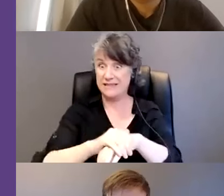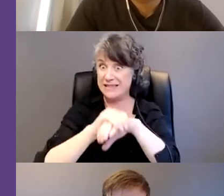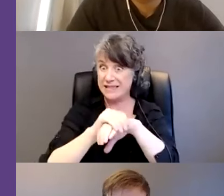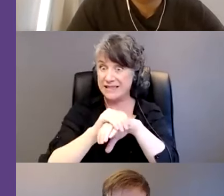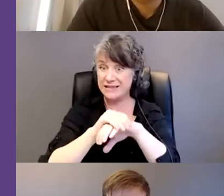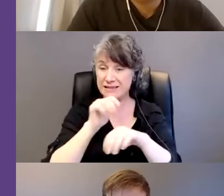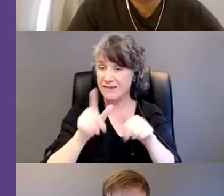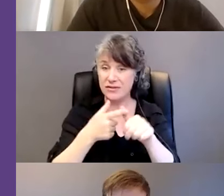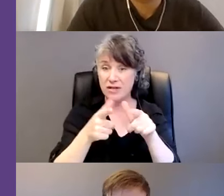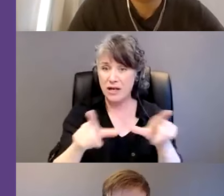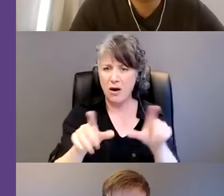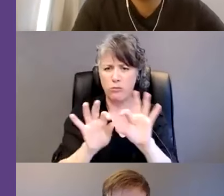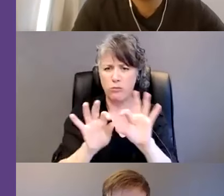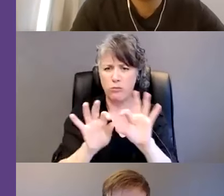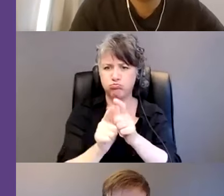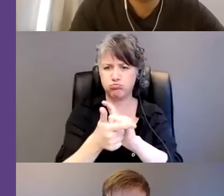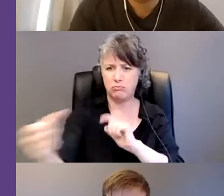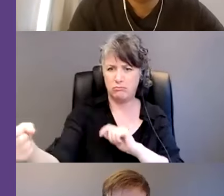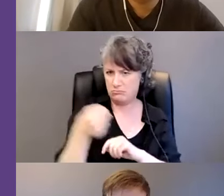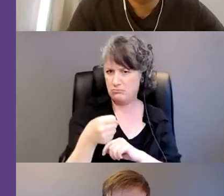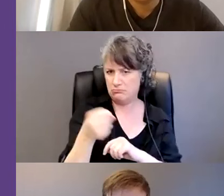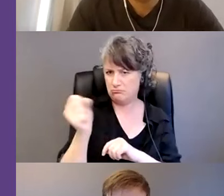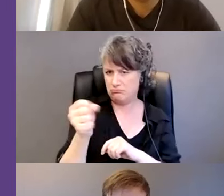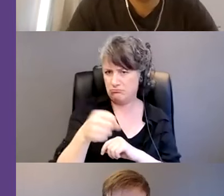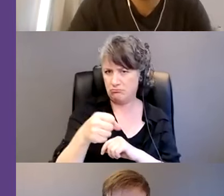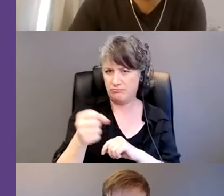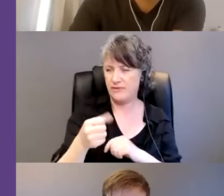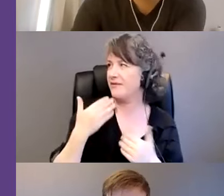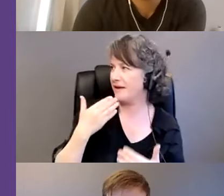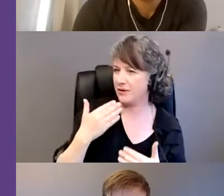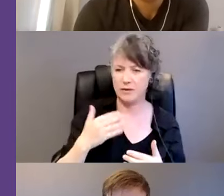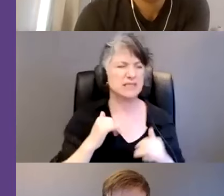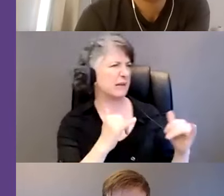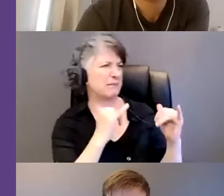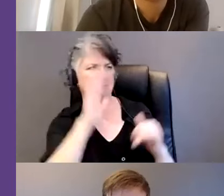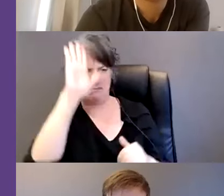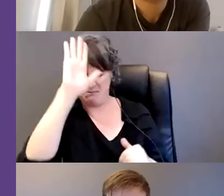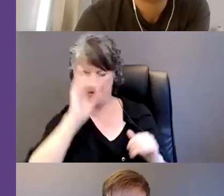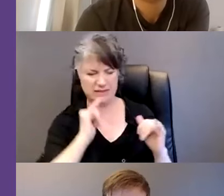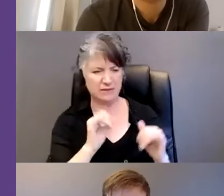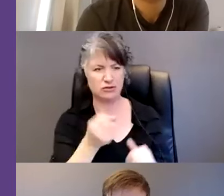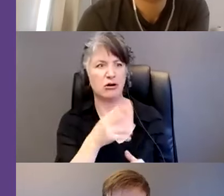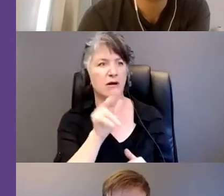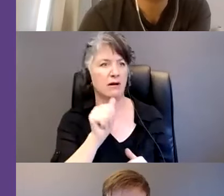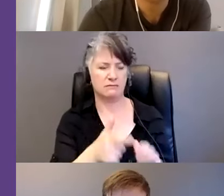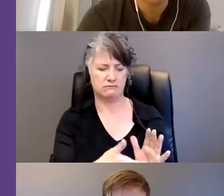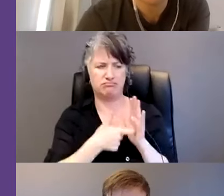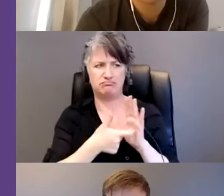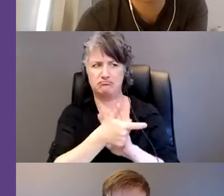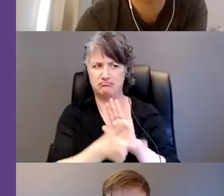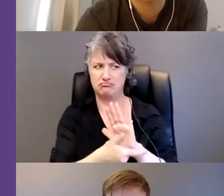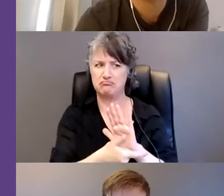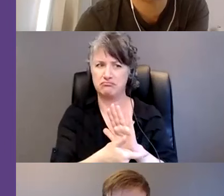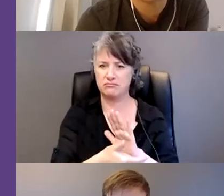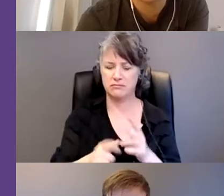we're bringing a translator. Excellent, thank you. Same Shauna? for me. Yeah, same thing. We're obligated. Yeah,